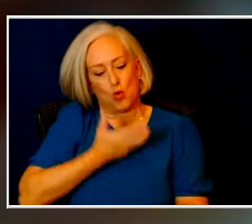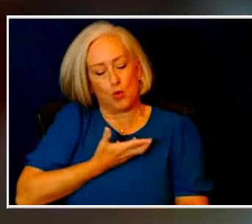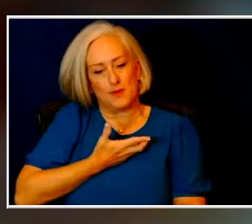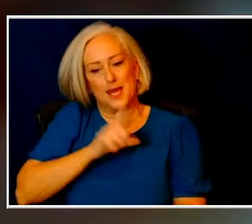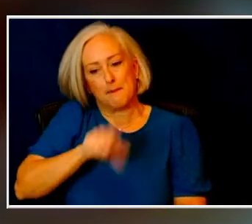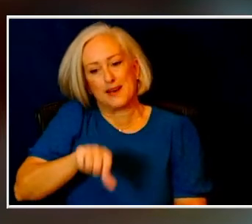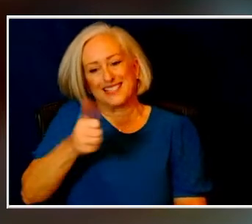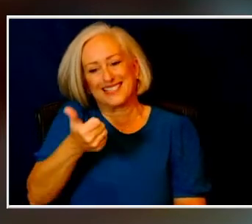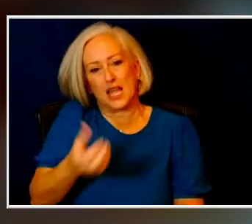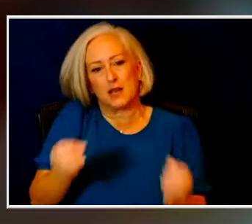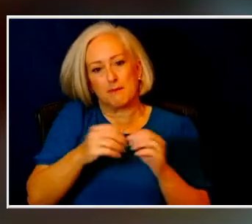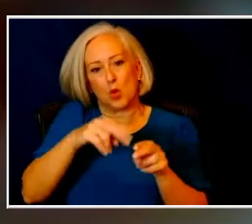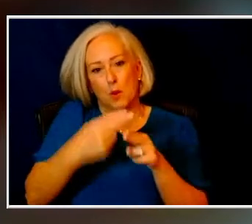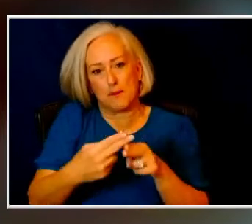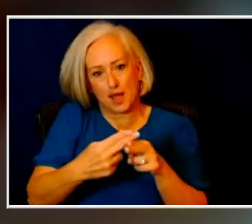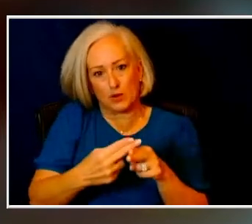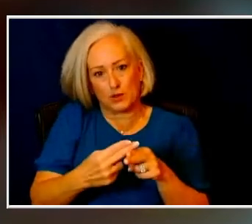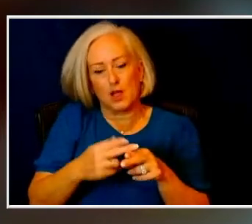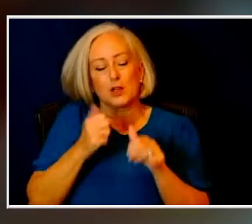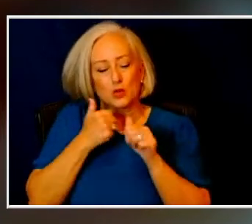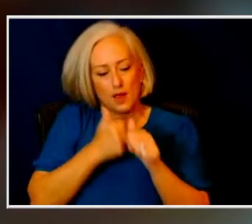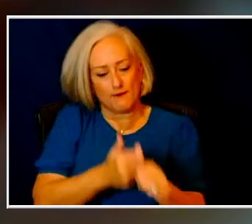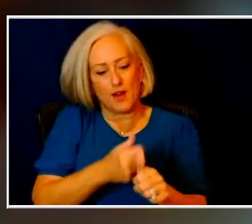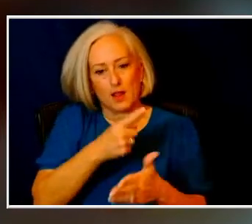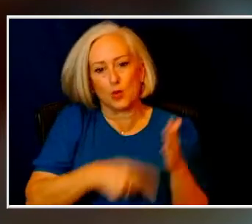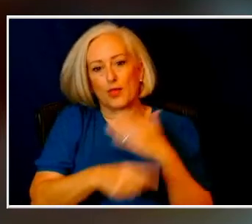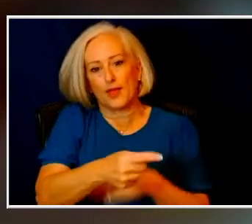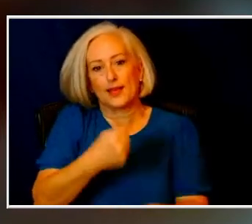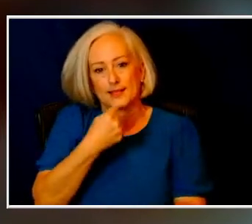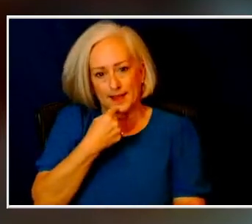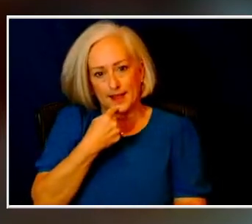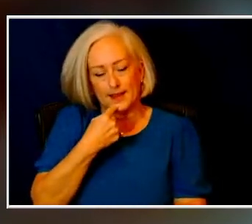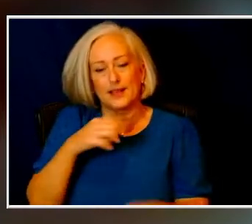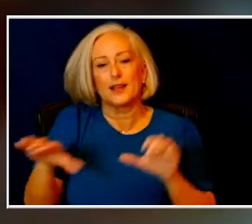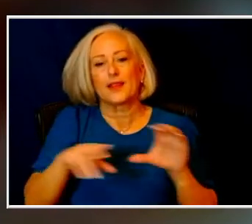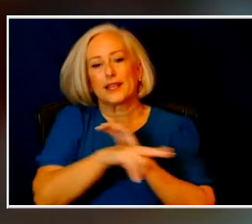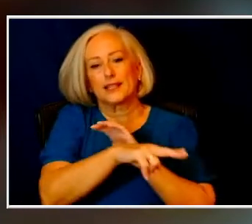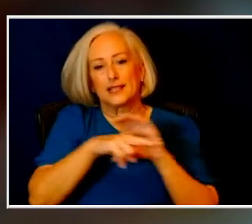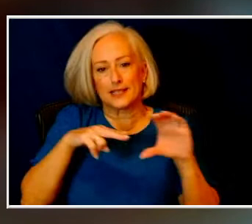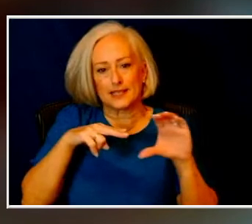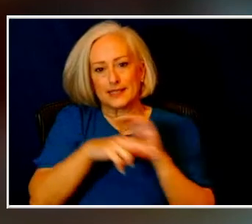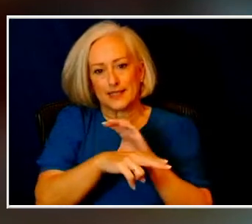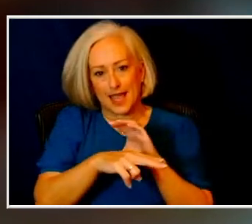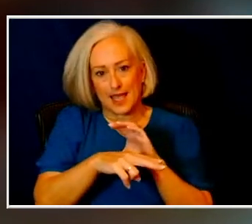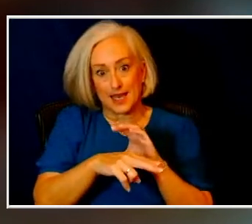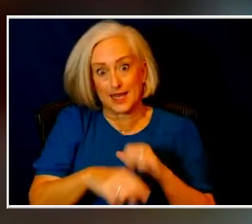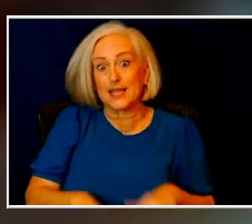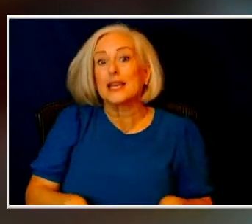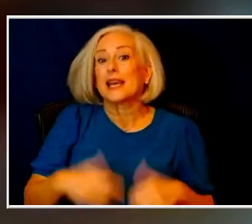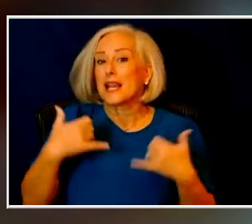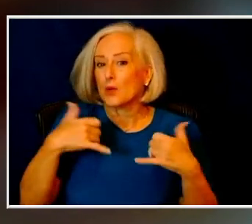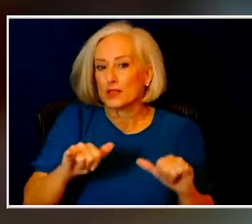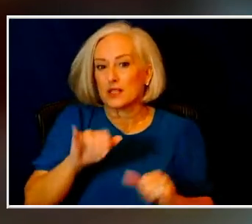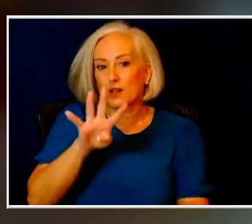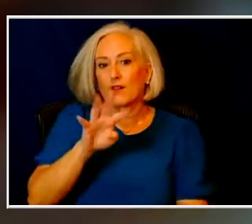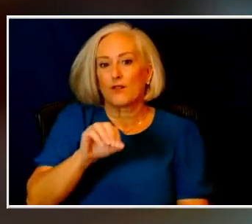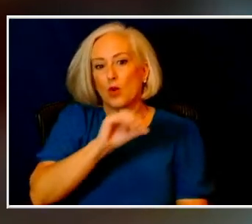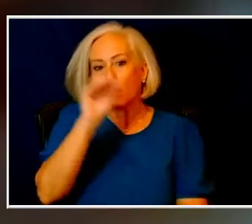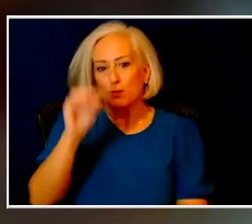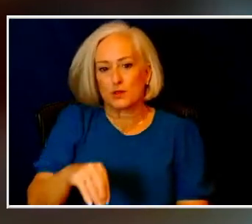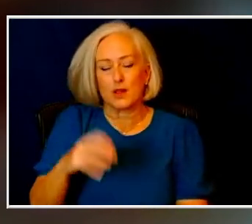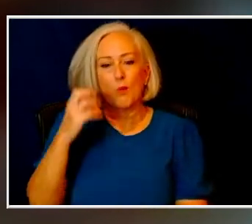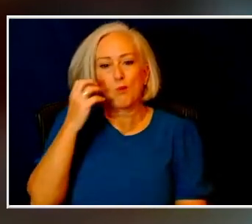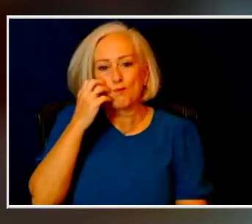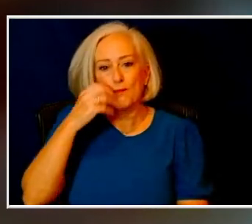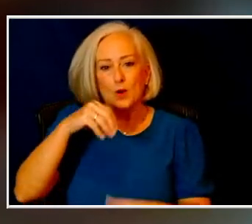is based on what the liver clinic said, and they did a scan at that point, and I was still, despite the weight loss, still 40% fat in my liver.